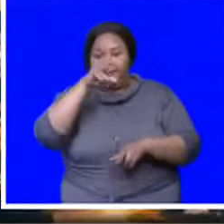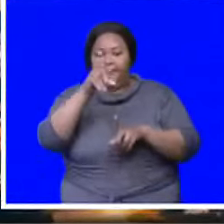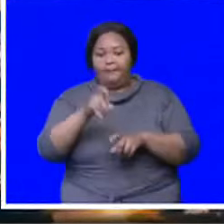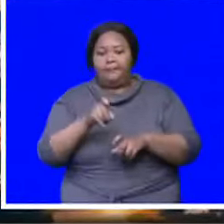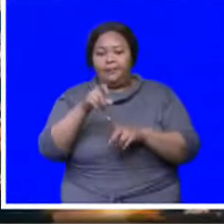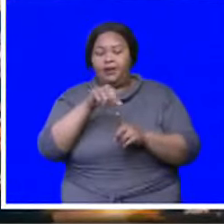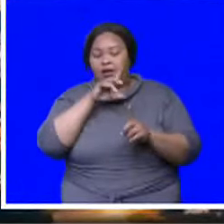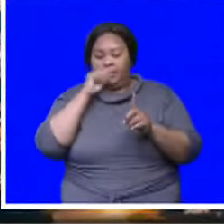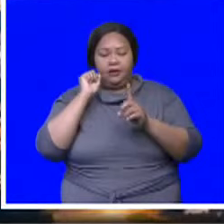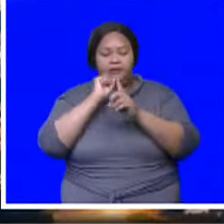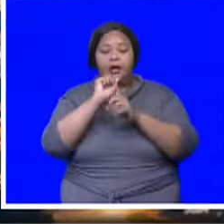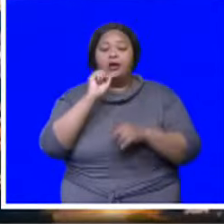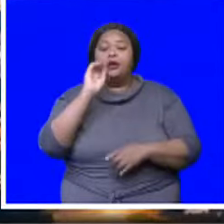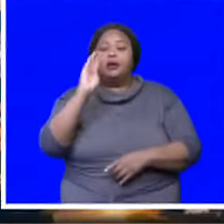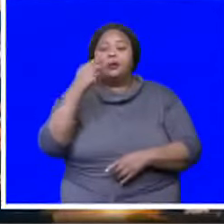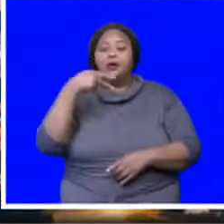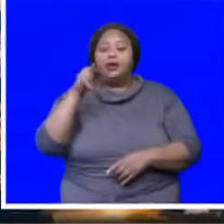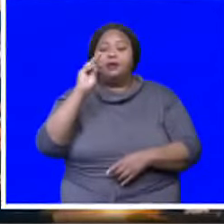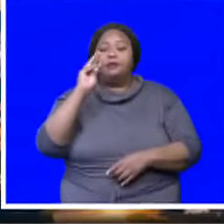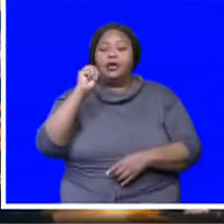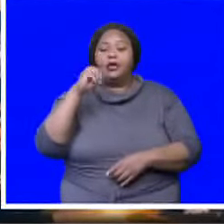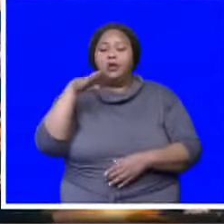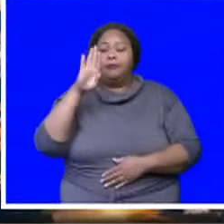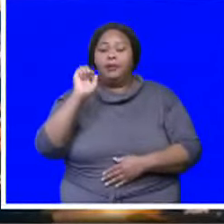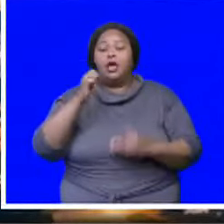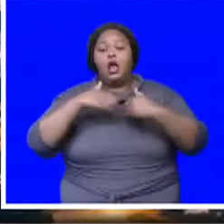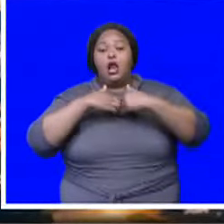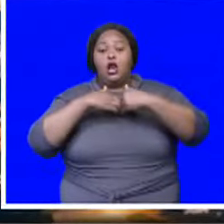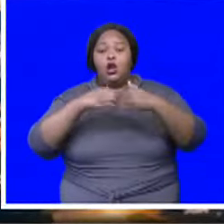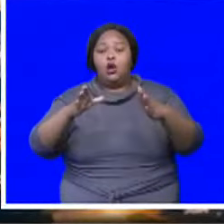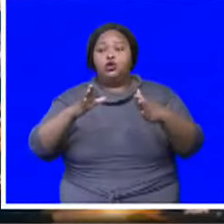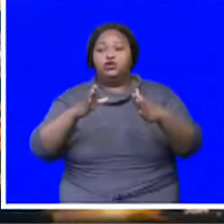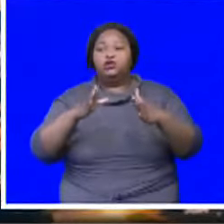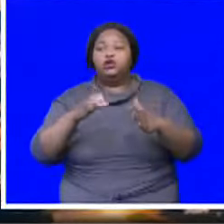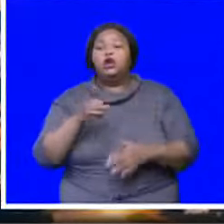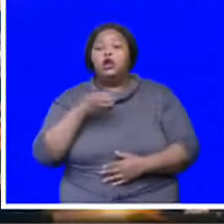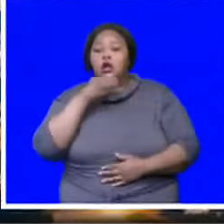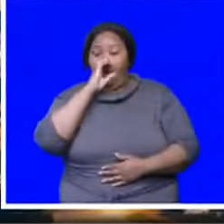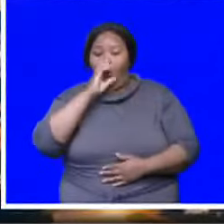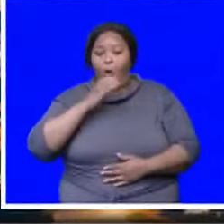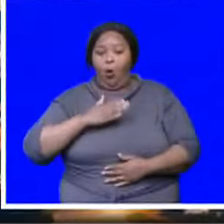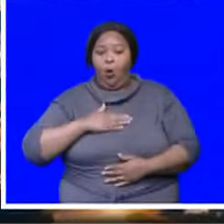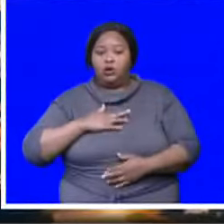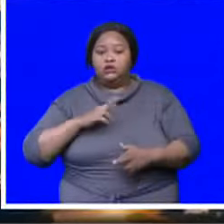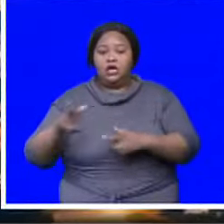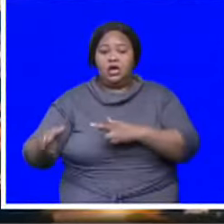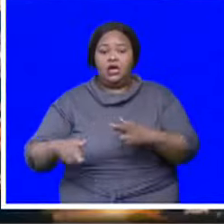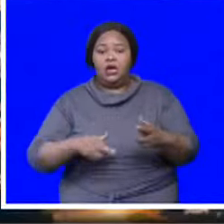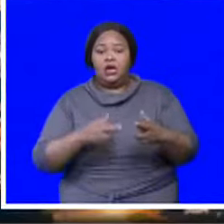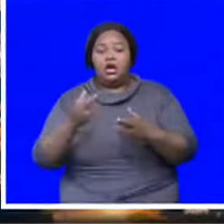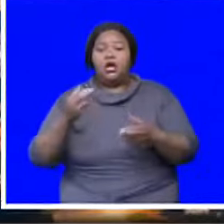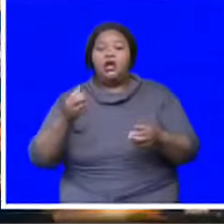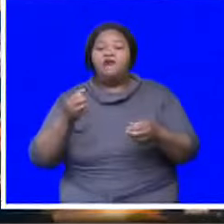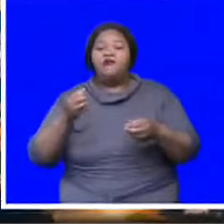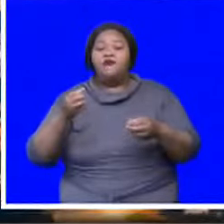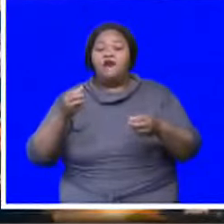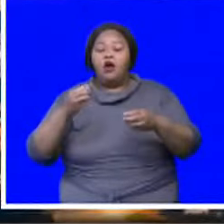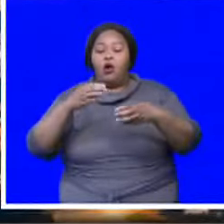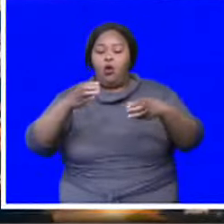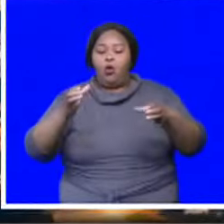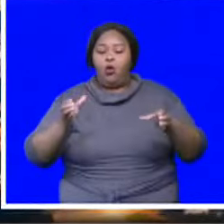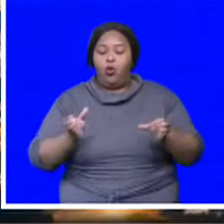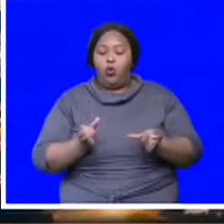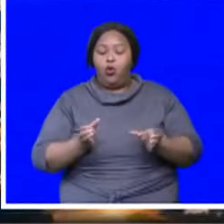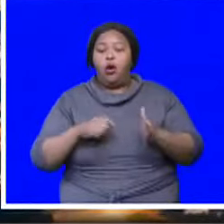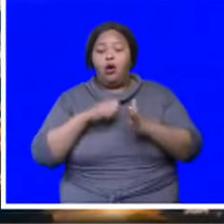Resources and Energy, Peter Pembe, has officially launched the joint venture Basin Authorities Project Board, which will ensure